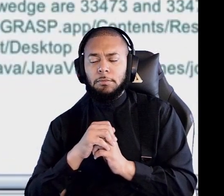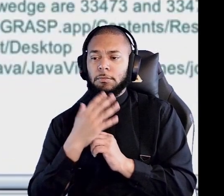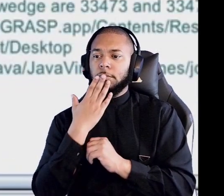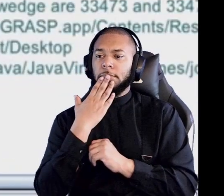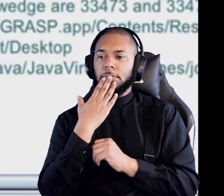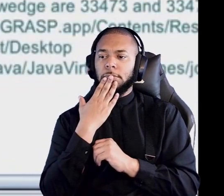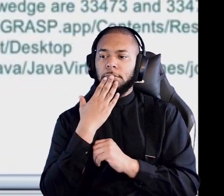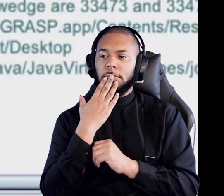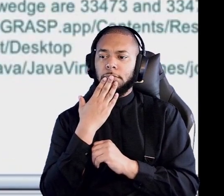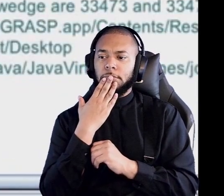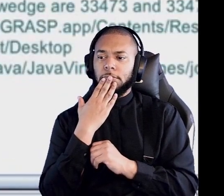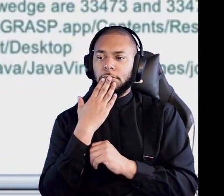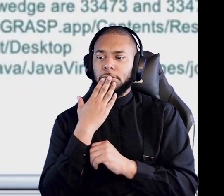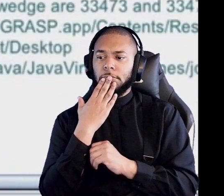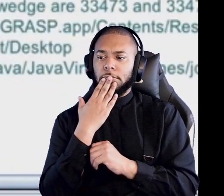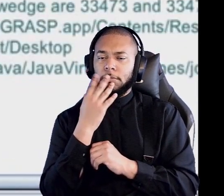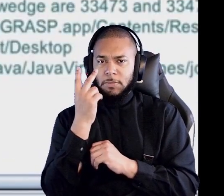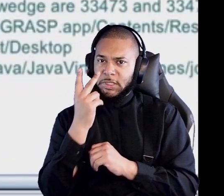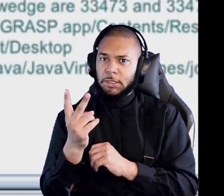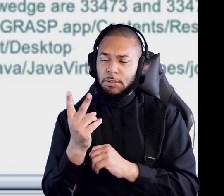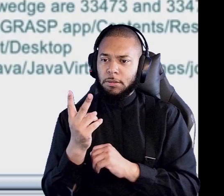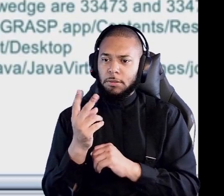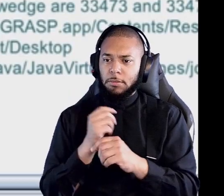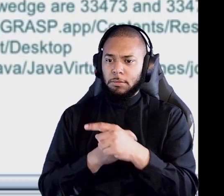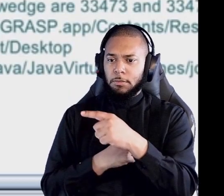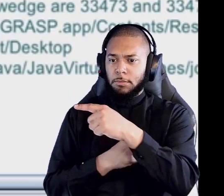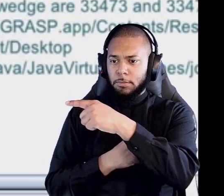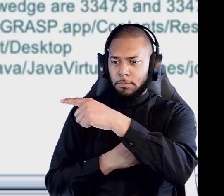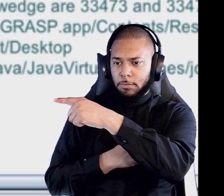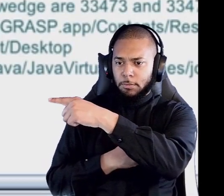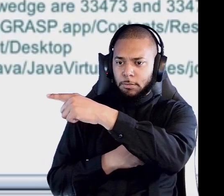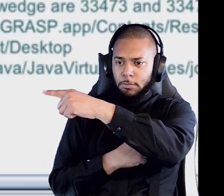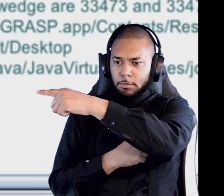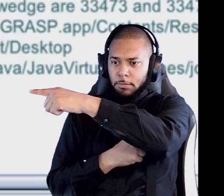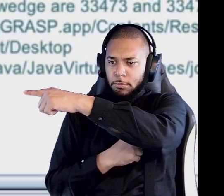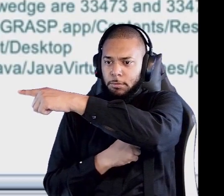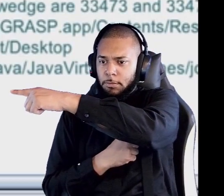Uh-oh. So I look down here, I see down in the